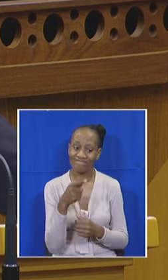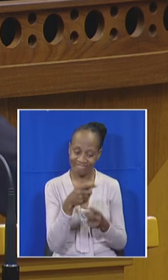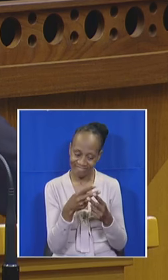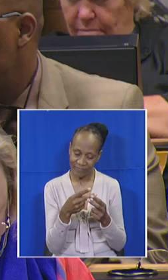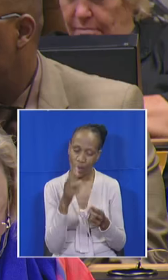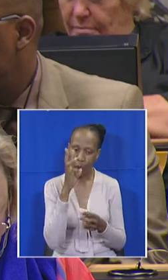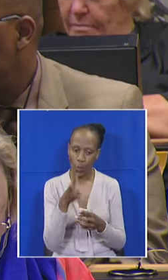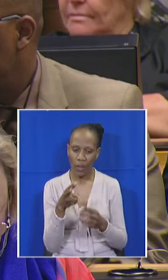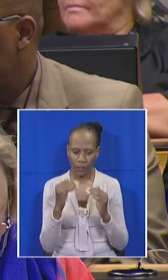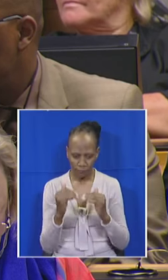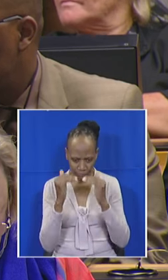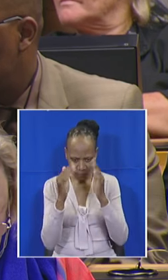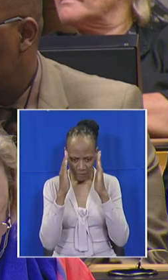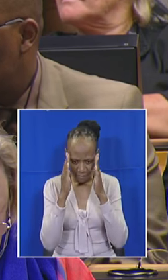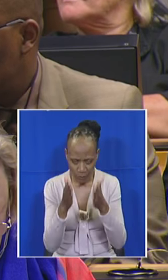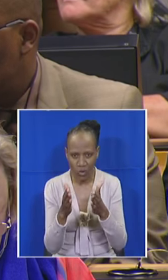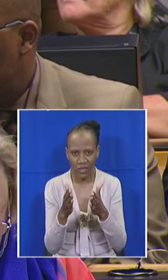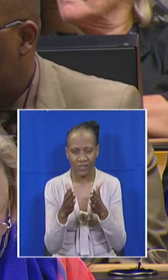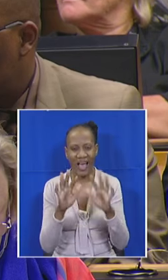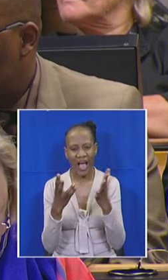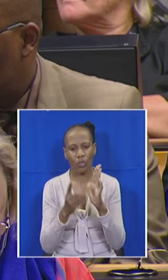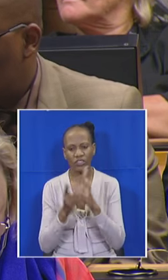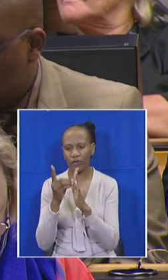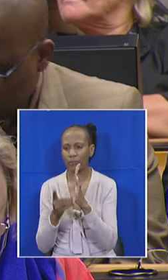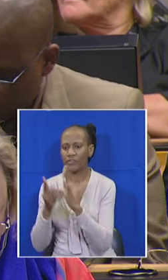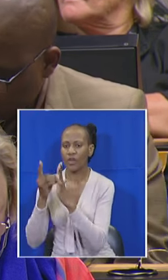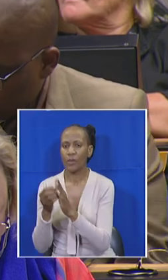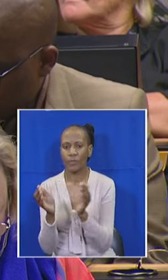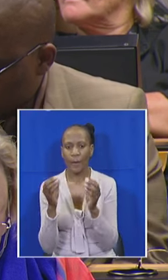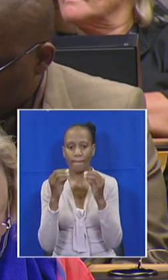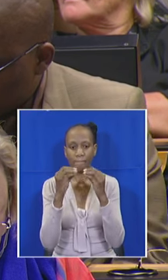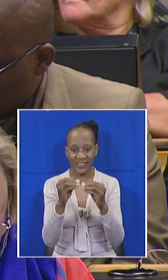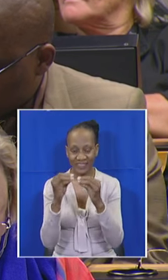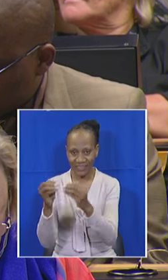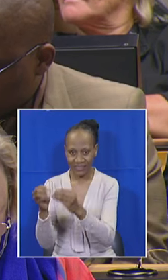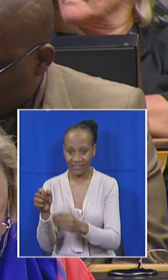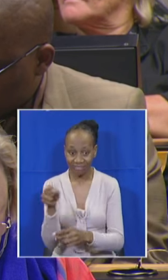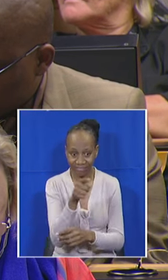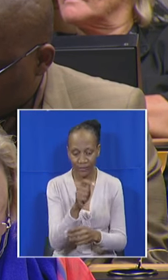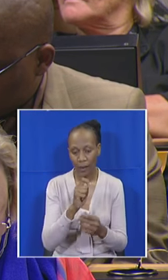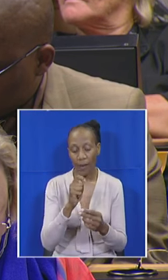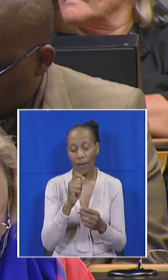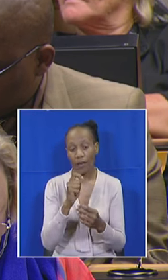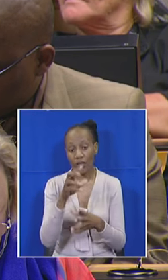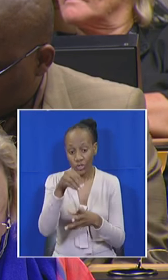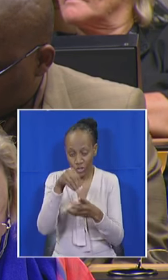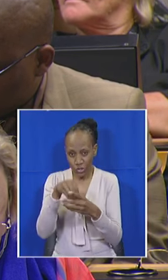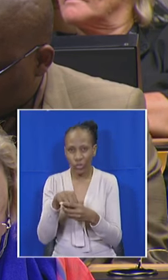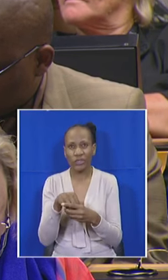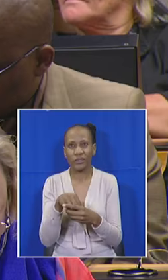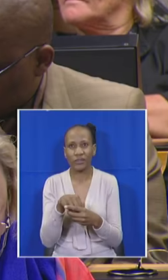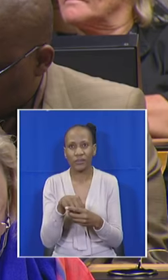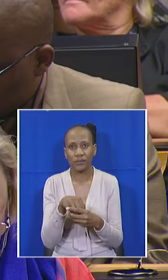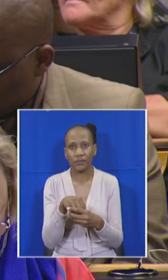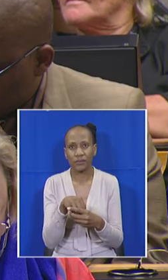the development of entrepreneurs who pay a meaningful role, who play a